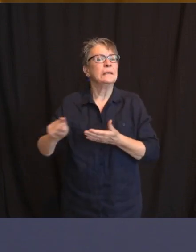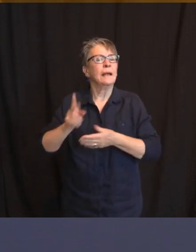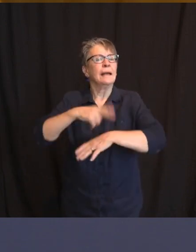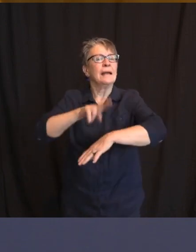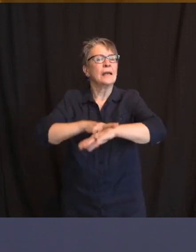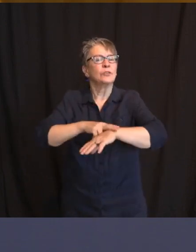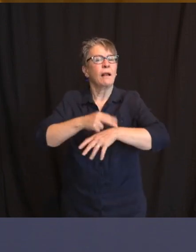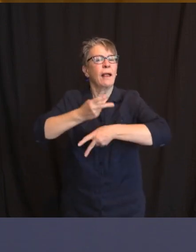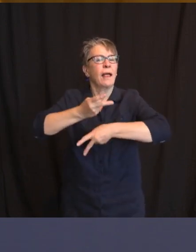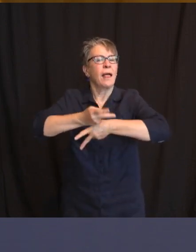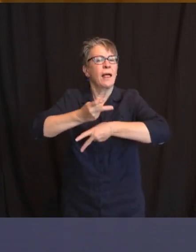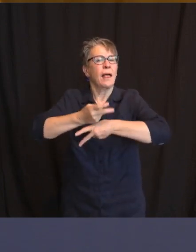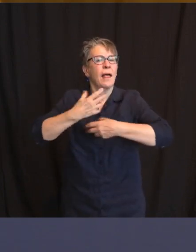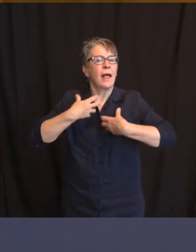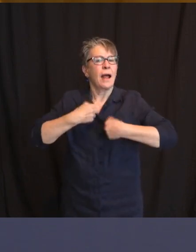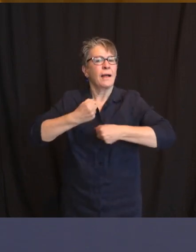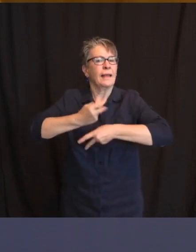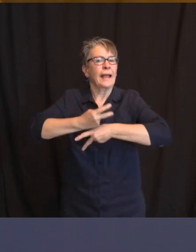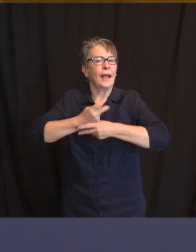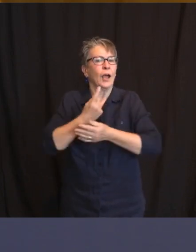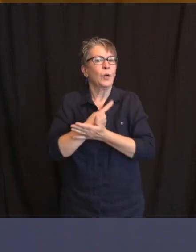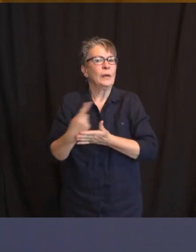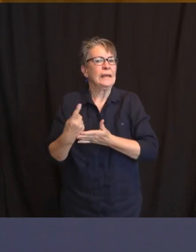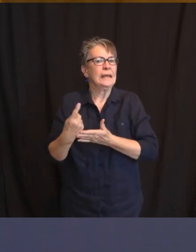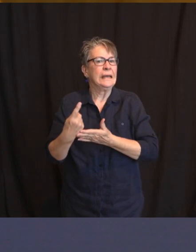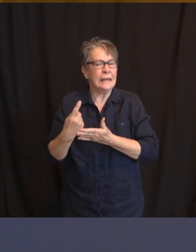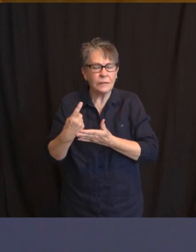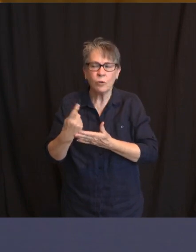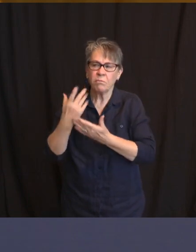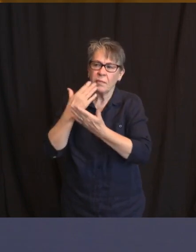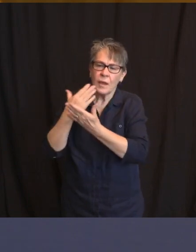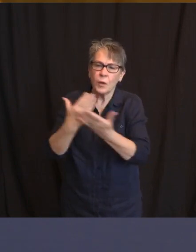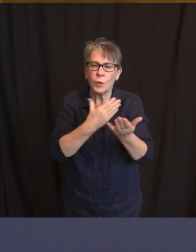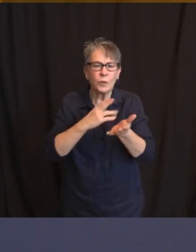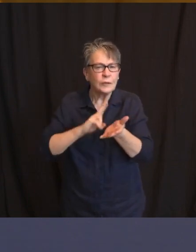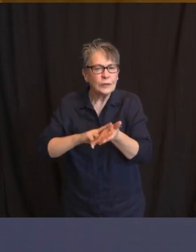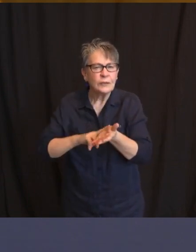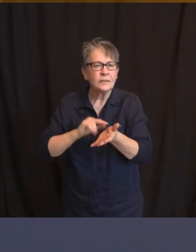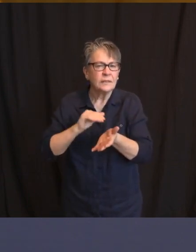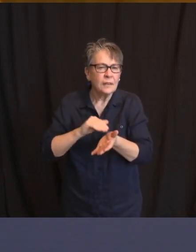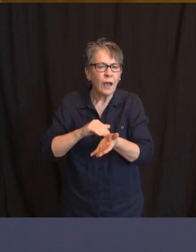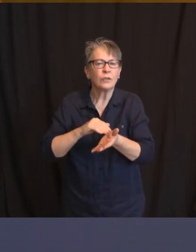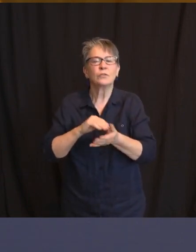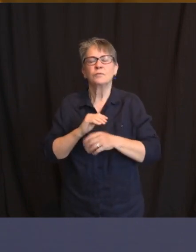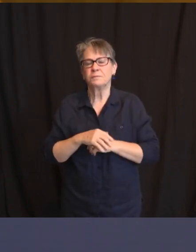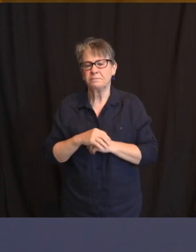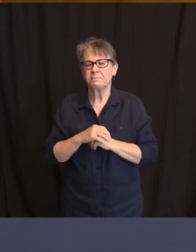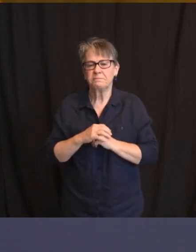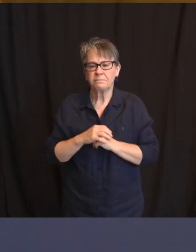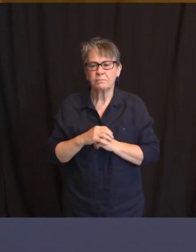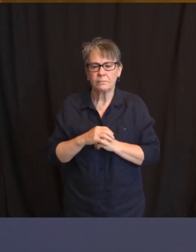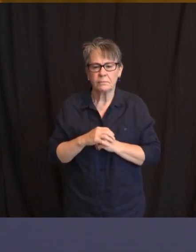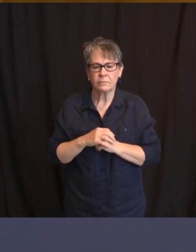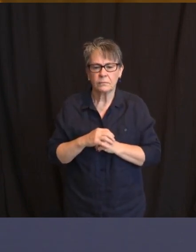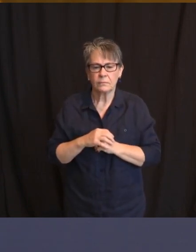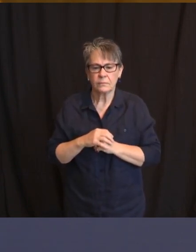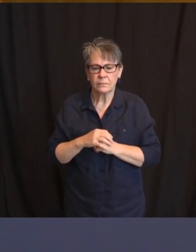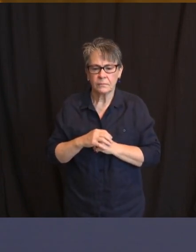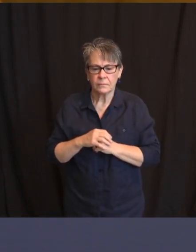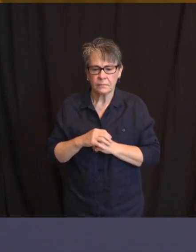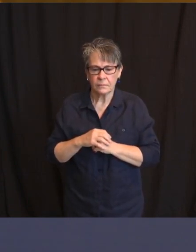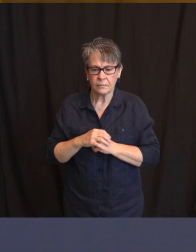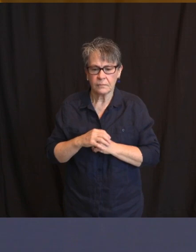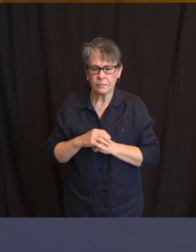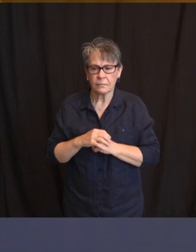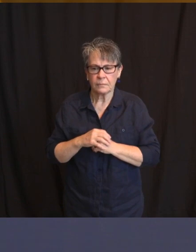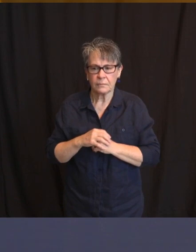hospitalizations of COVID-19 patients, of which 1,226 are in critical care, with 76% of